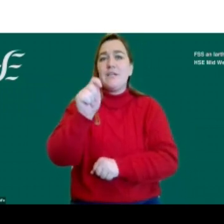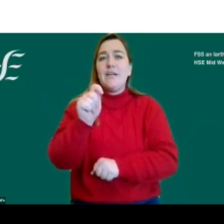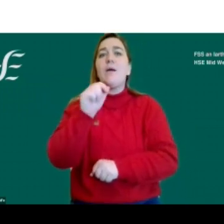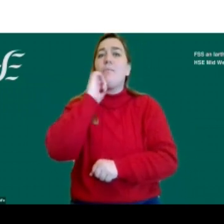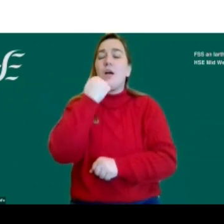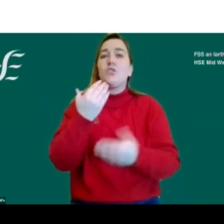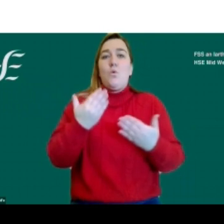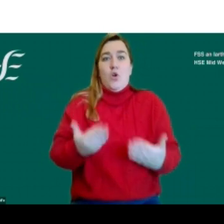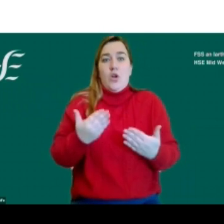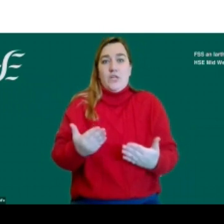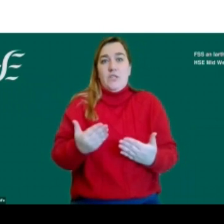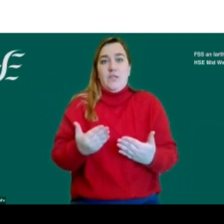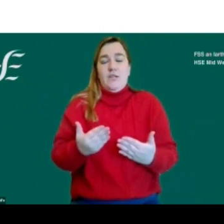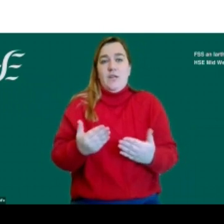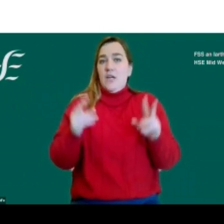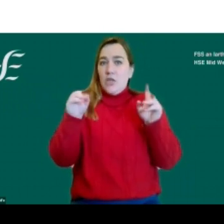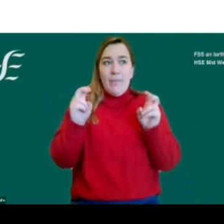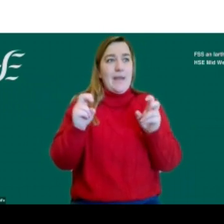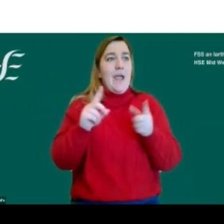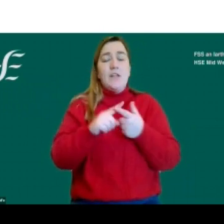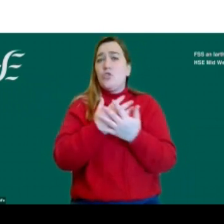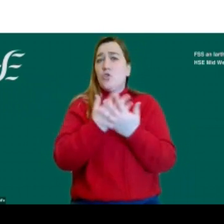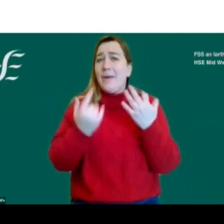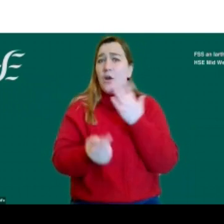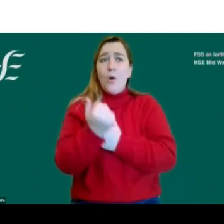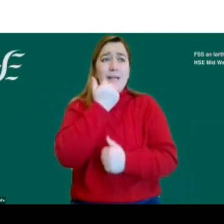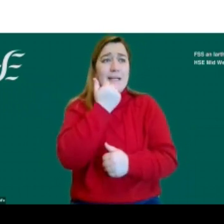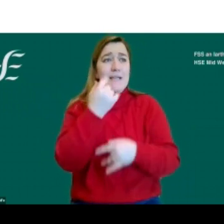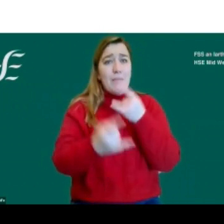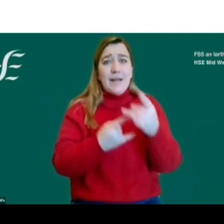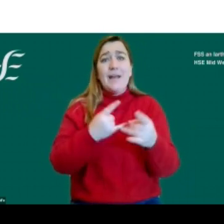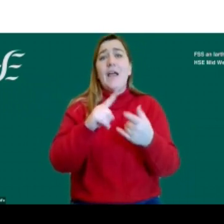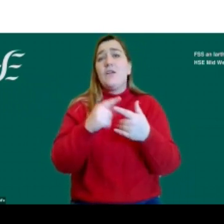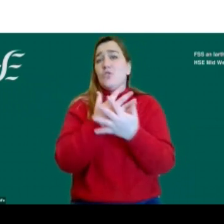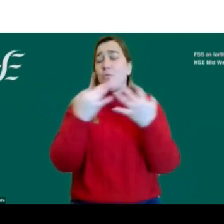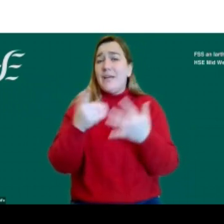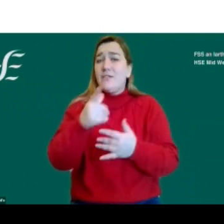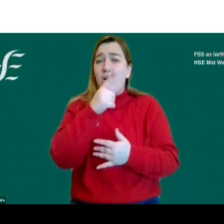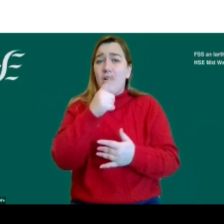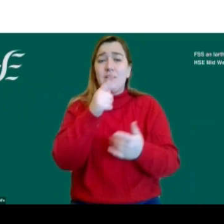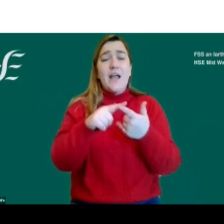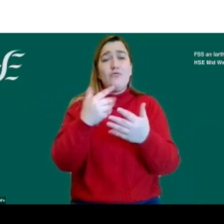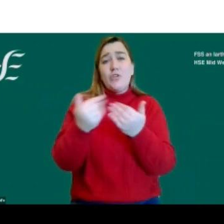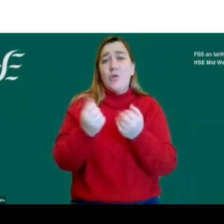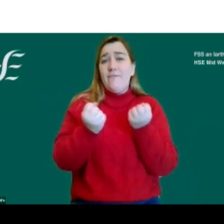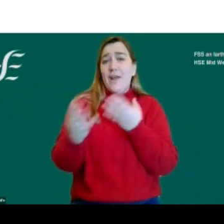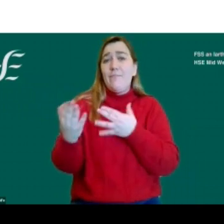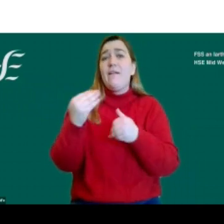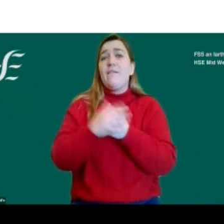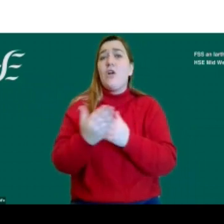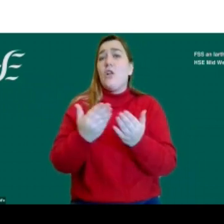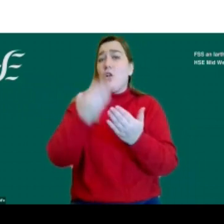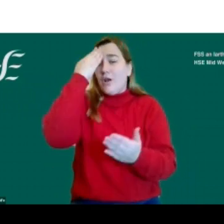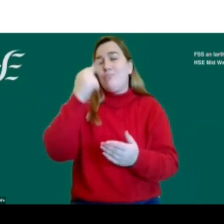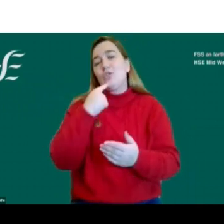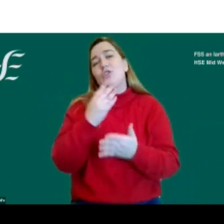it's so current and there's so many updates going on, there's so many talks and there's so many resources available for learning. But some GPs still